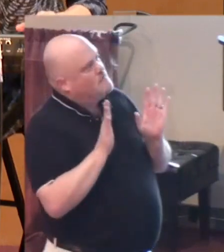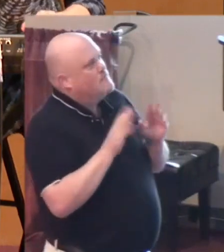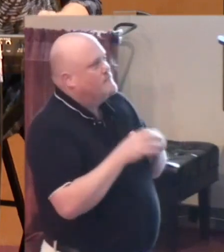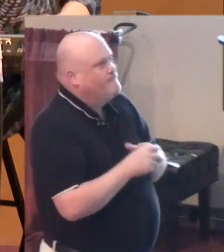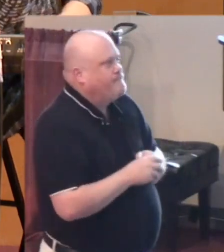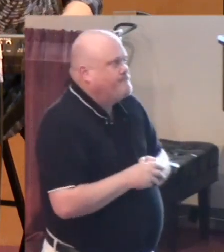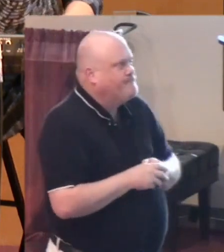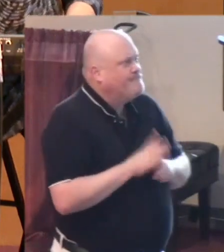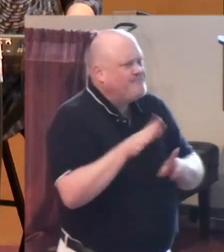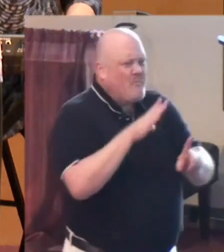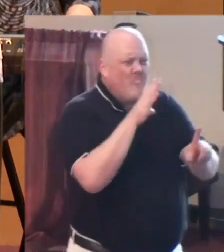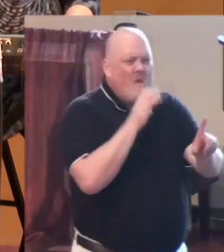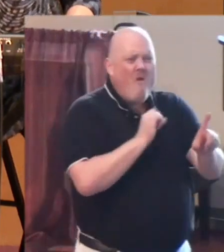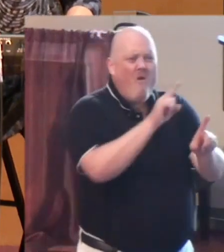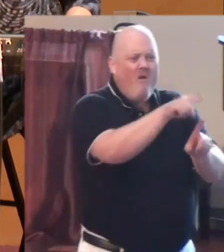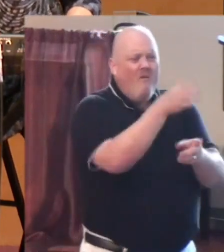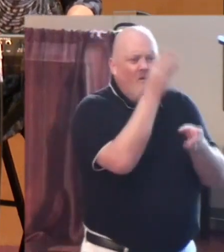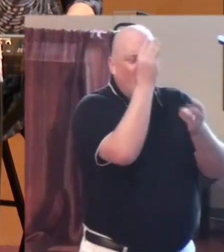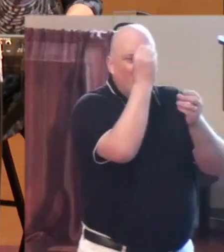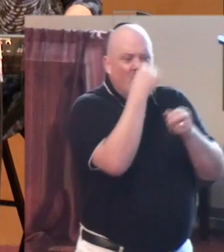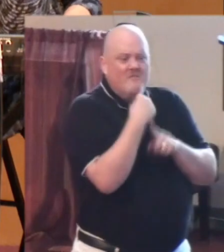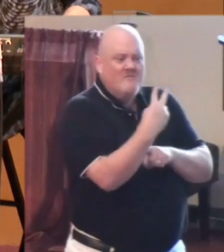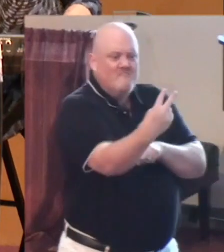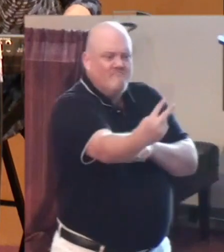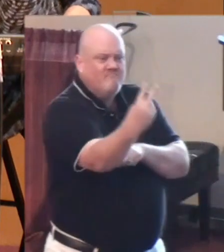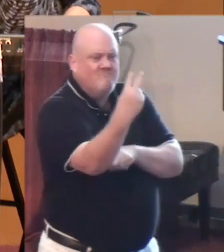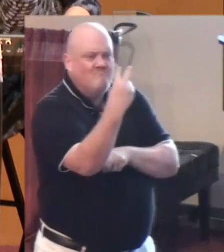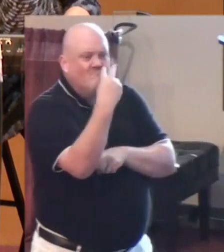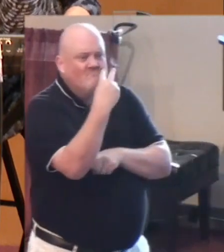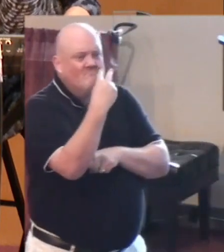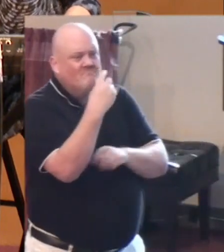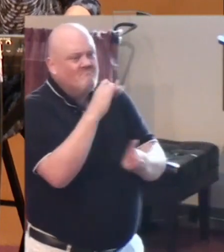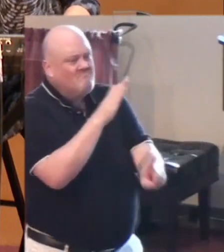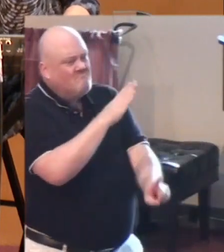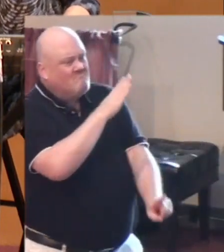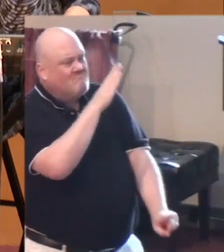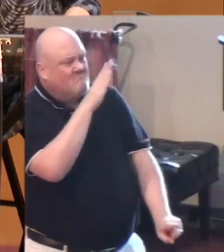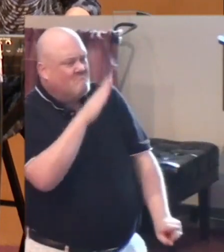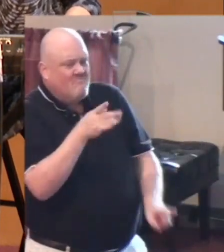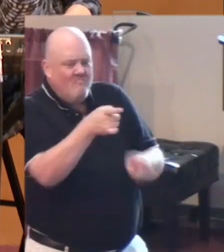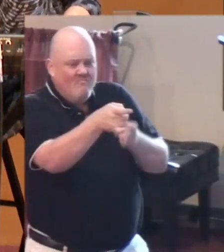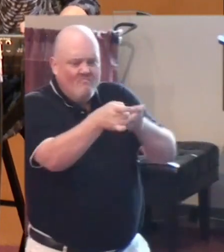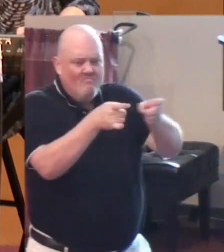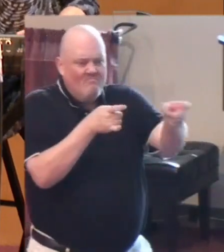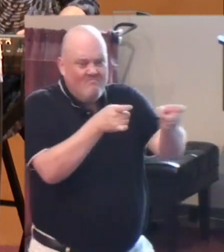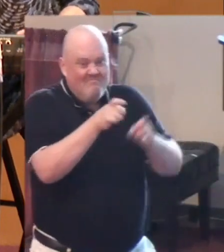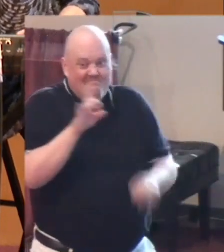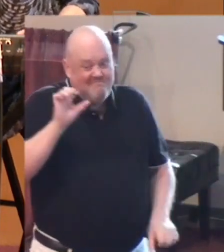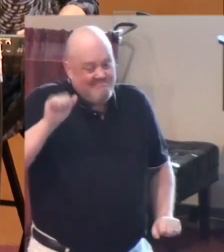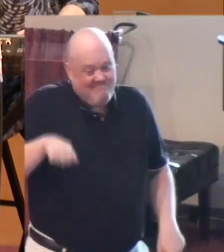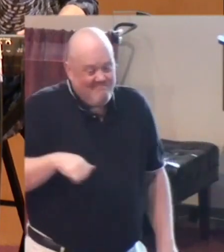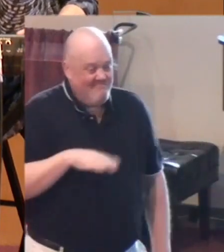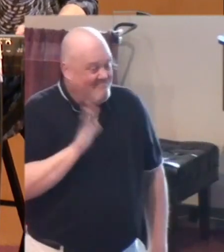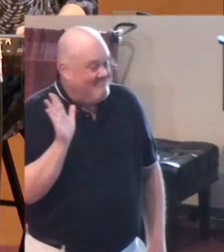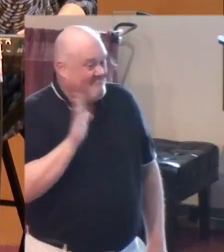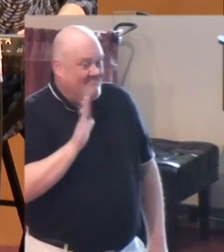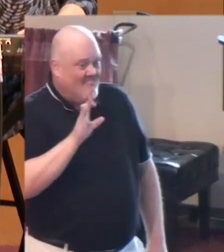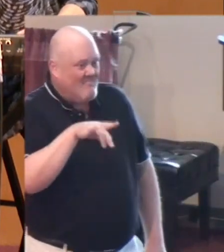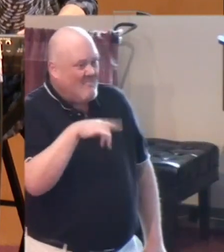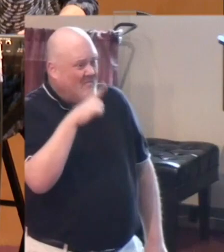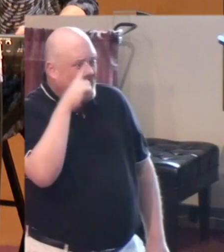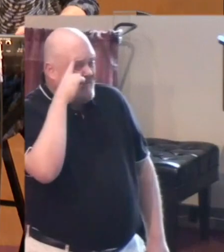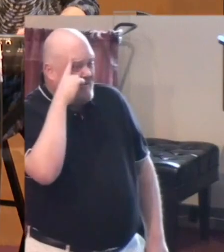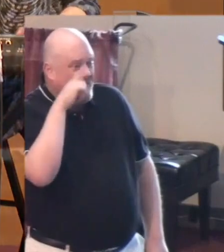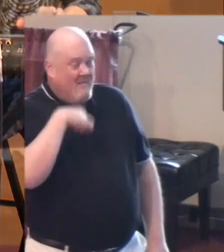The old man smiled at me and said it was never in your hands. Don't you think it